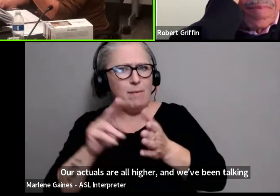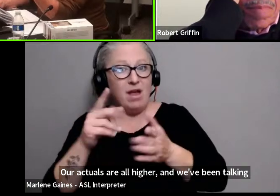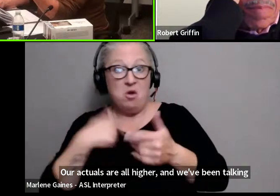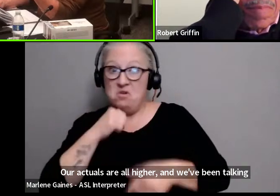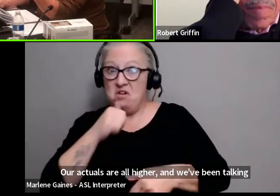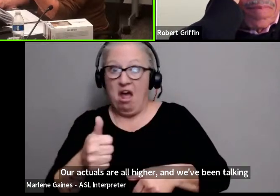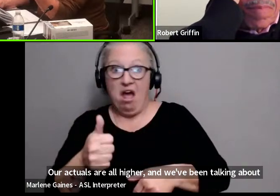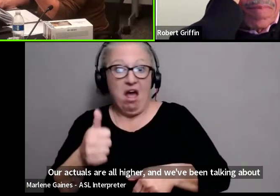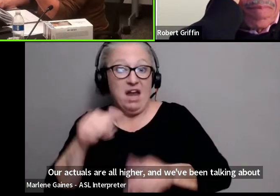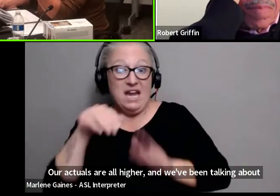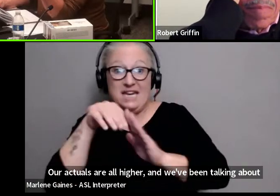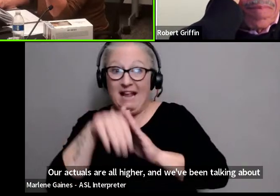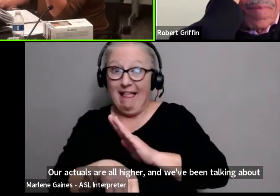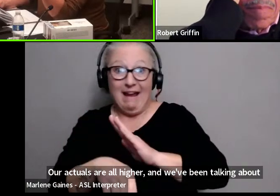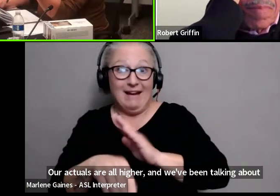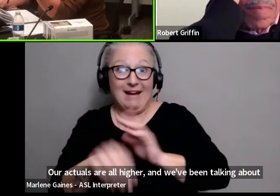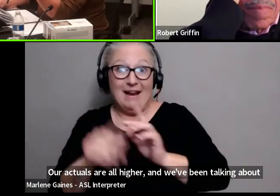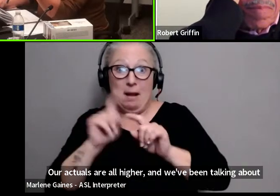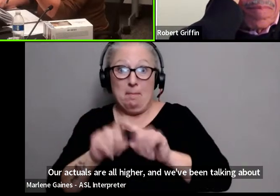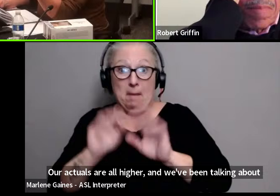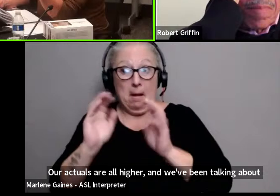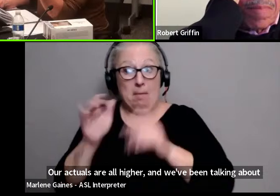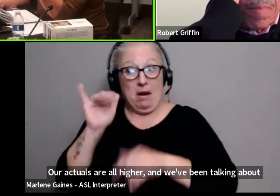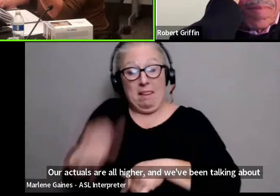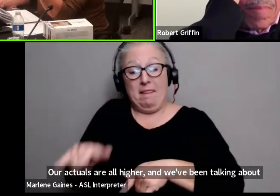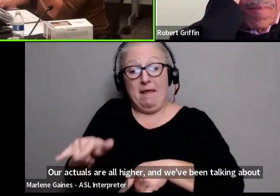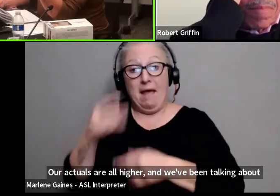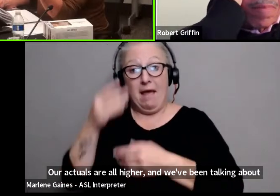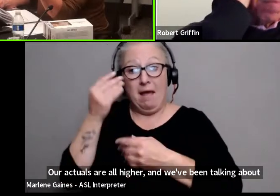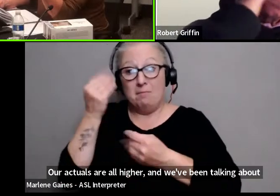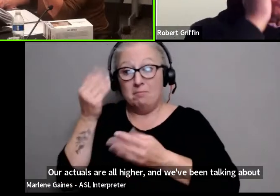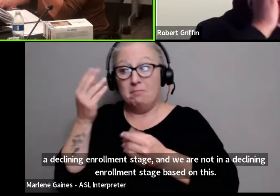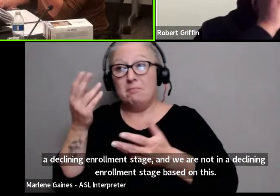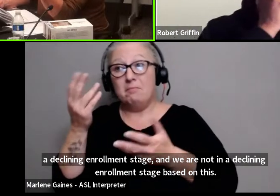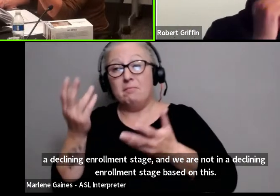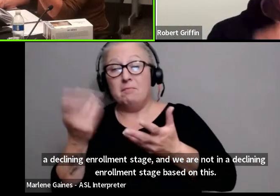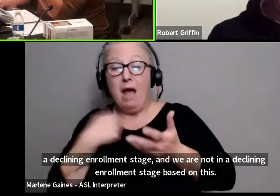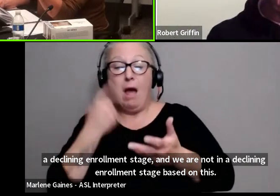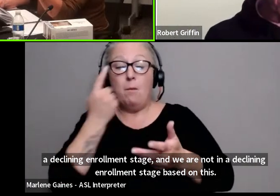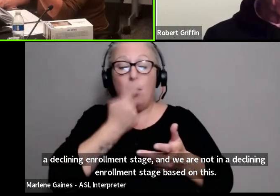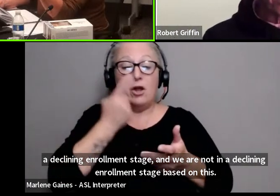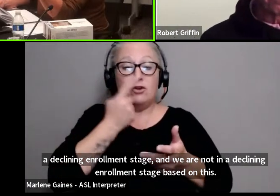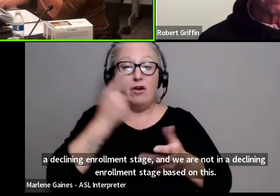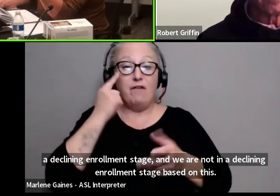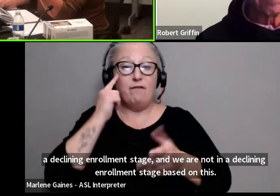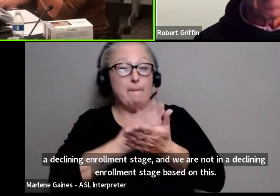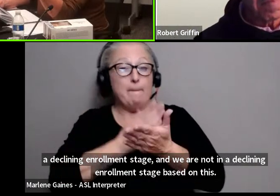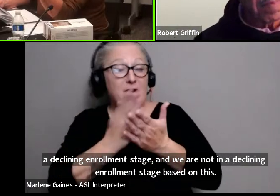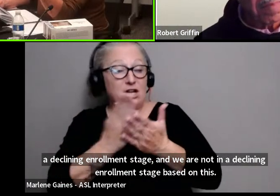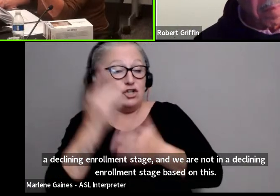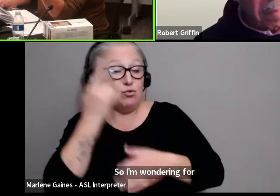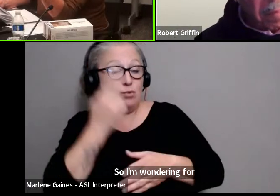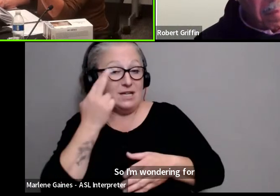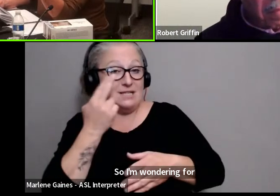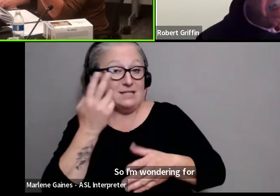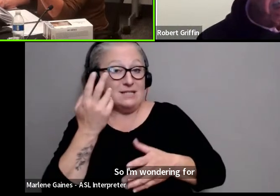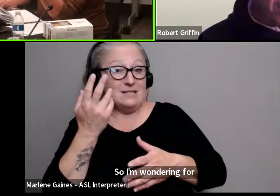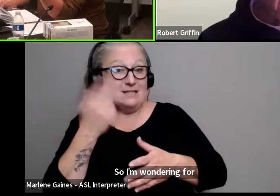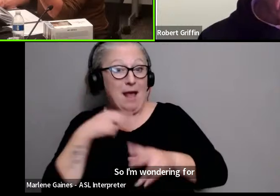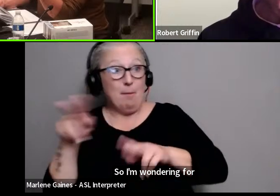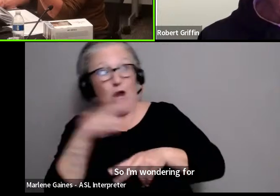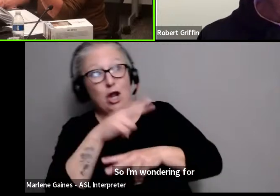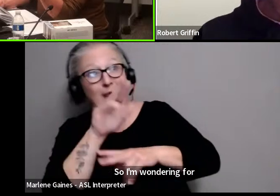in a declining enrollment stage based on this. So I'm wondering for budgetary purposes, that I'm looking at